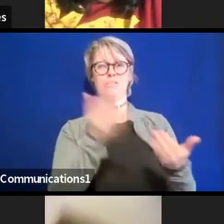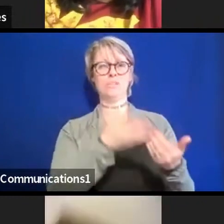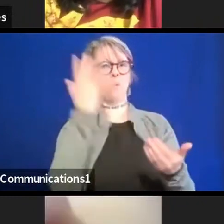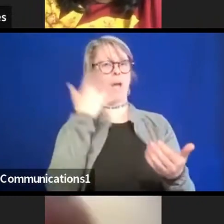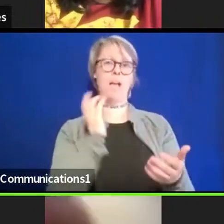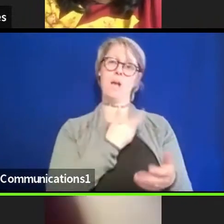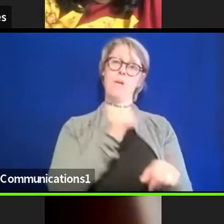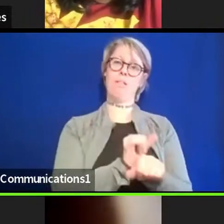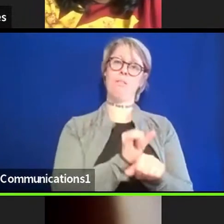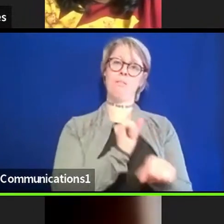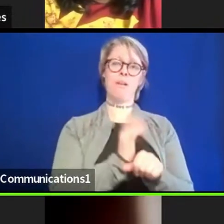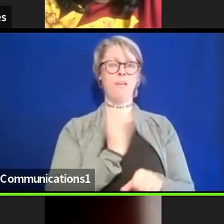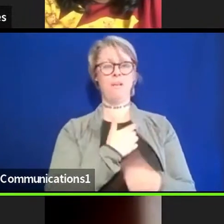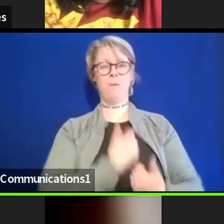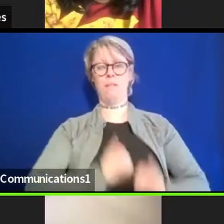life easier.